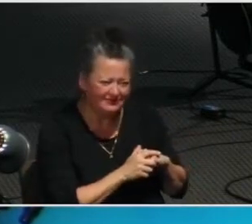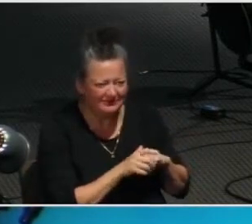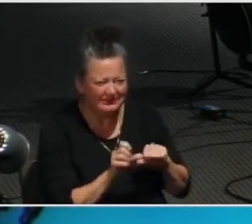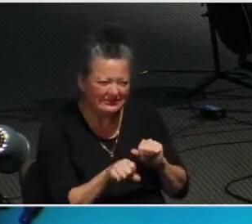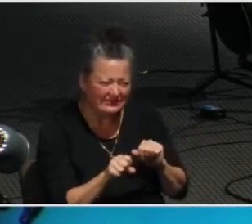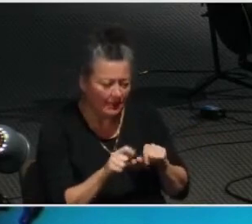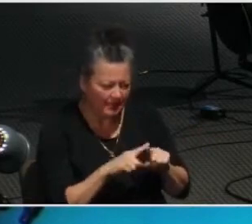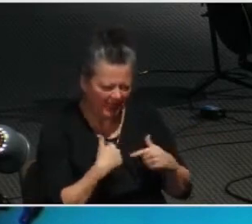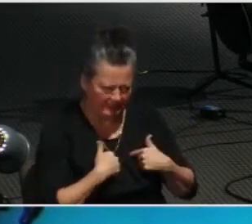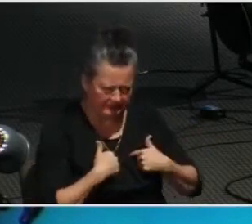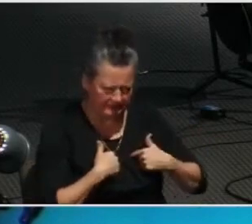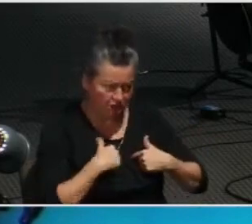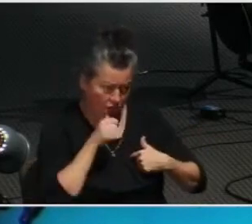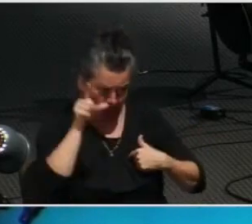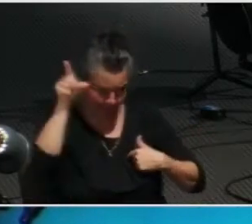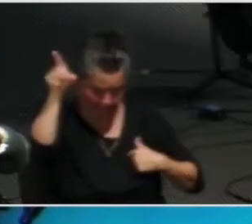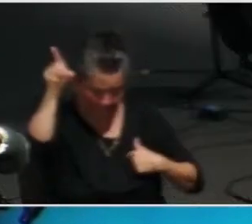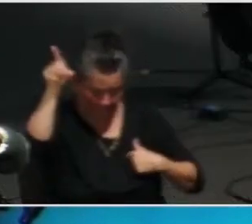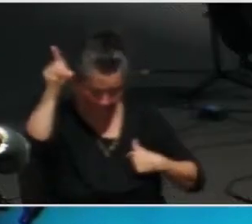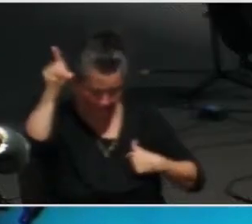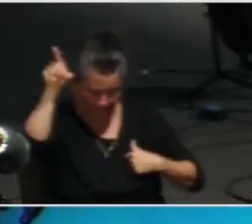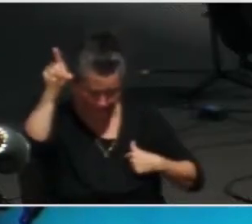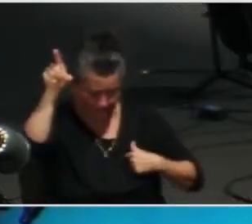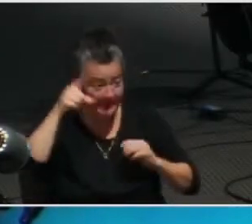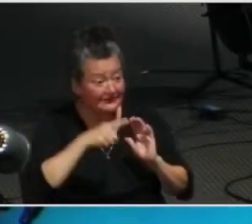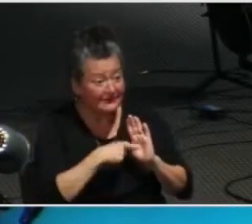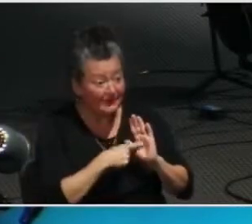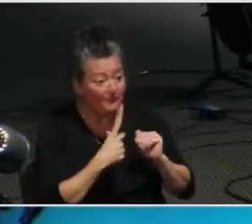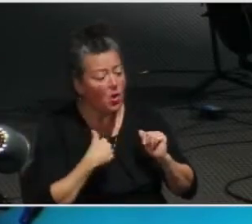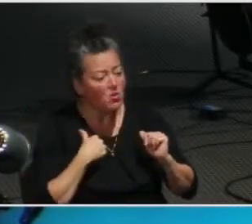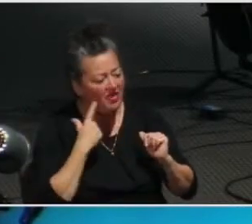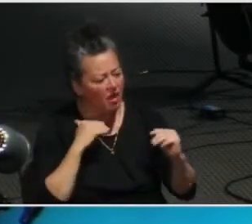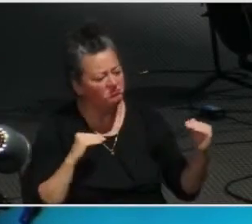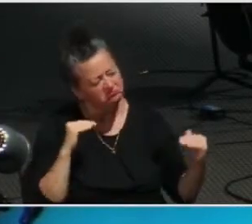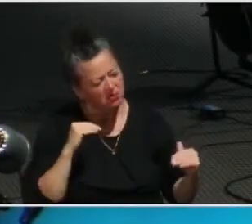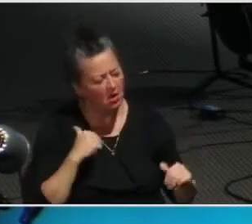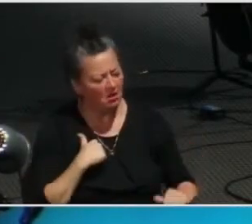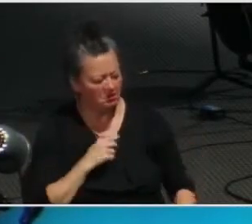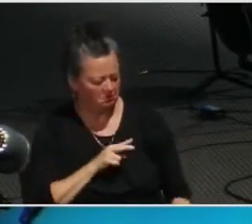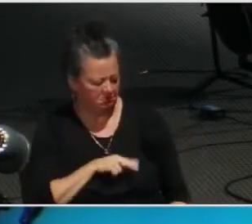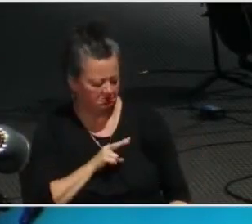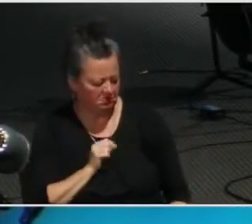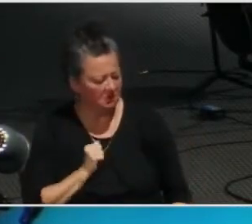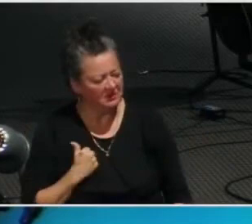relationships where you look down on a person to feel superior to them.